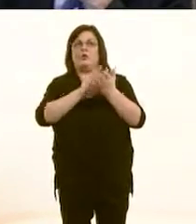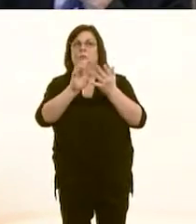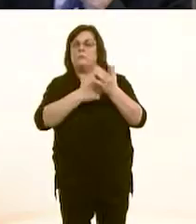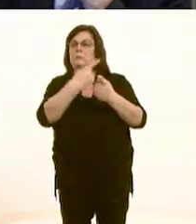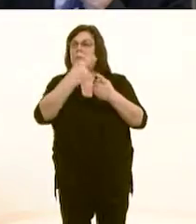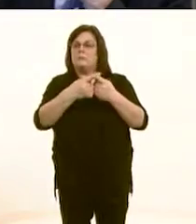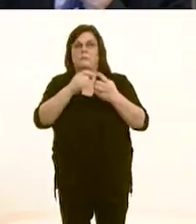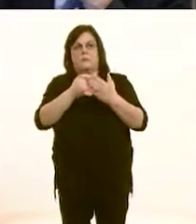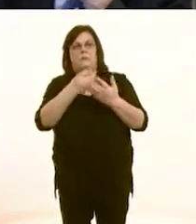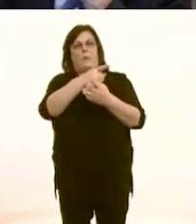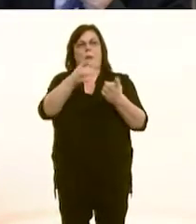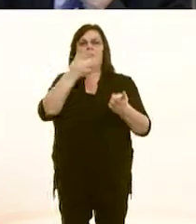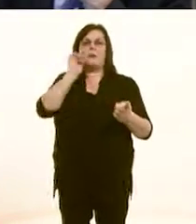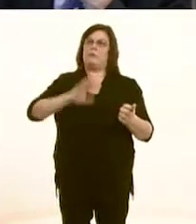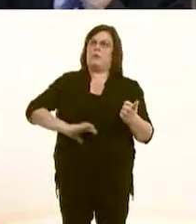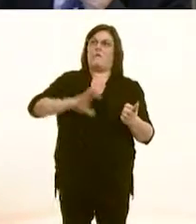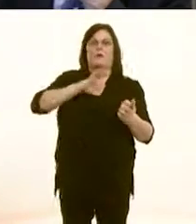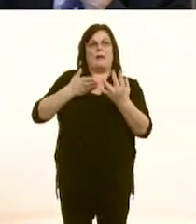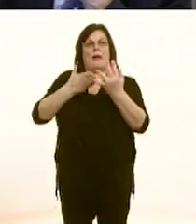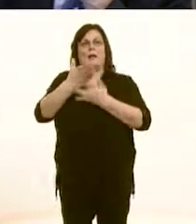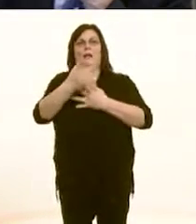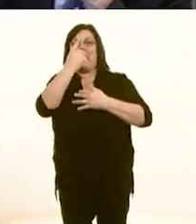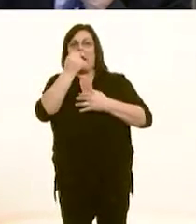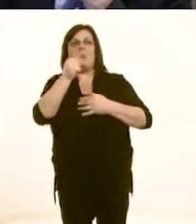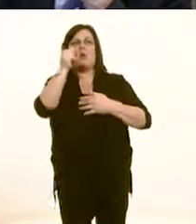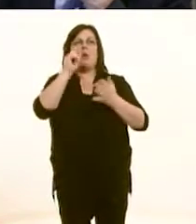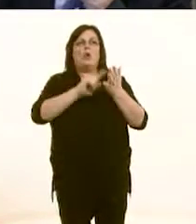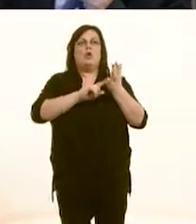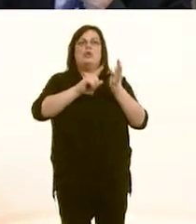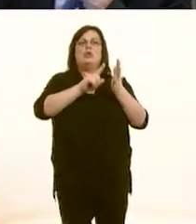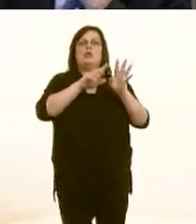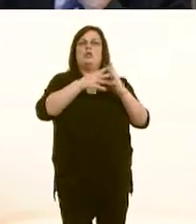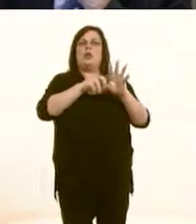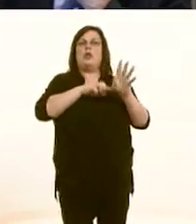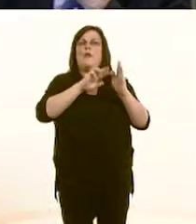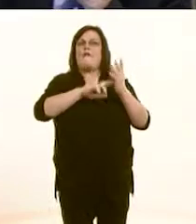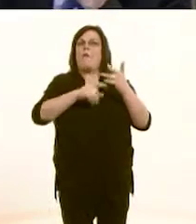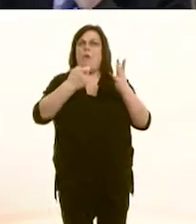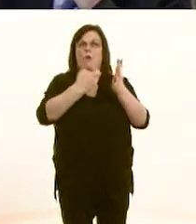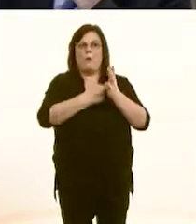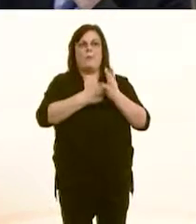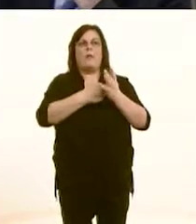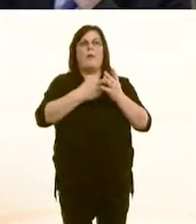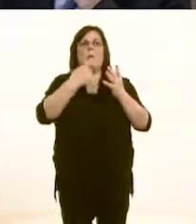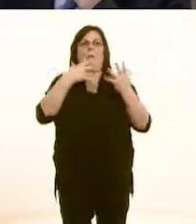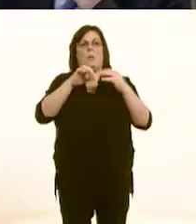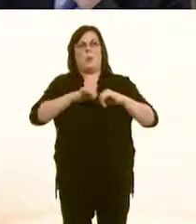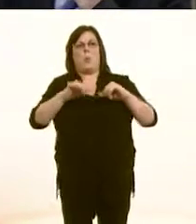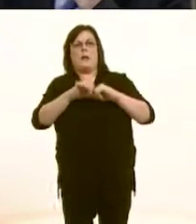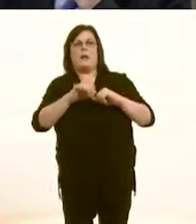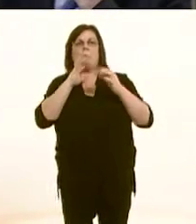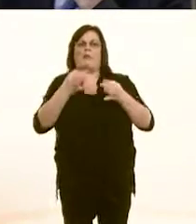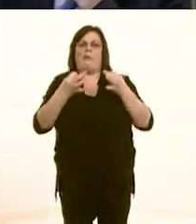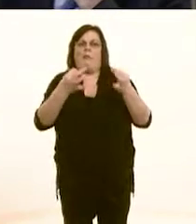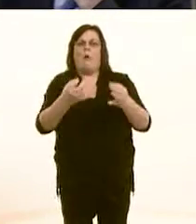have the services. Now, in cases like Llanothol, the programme, they've been dropped down the programme by literally a year. And